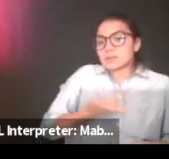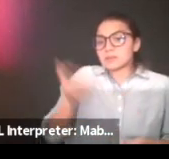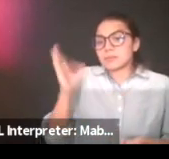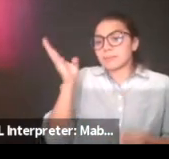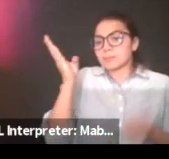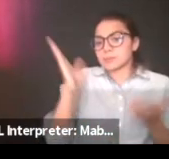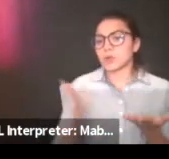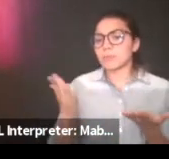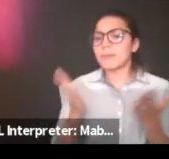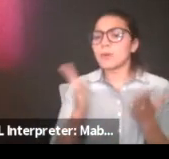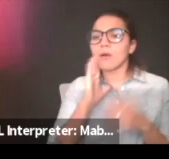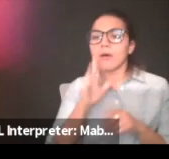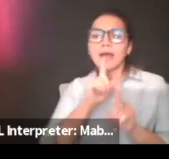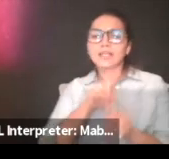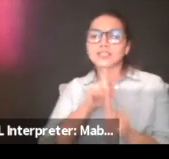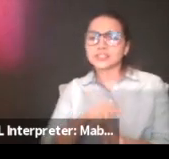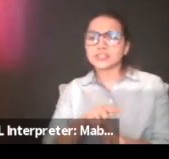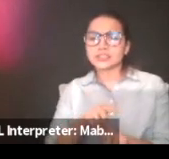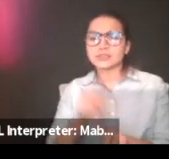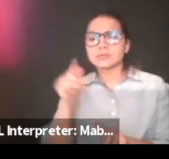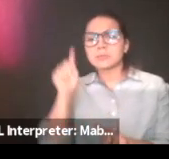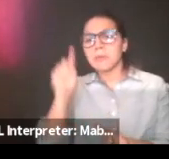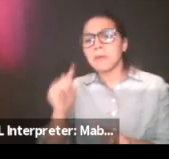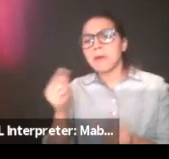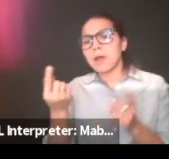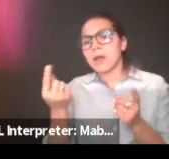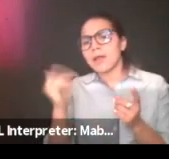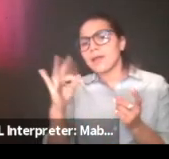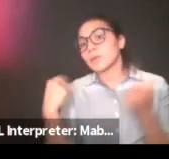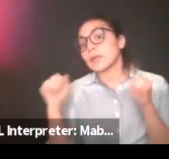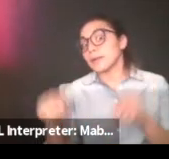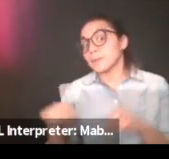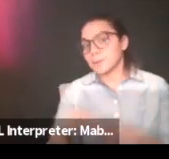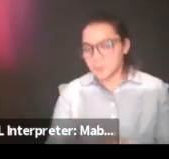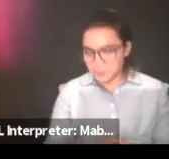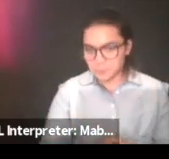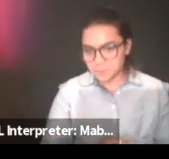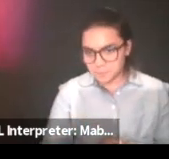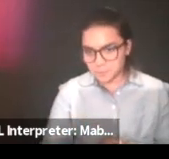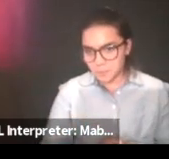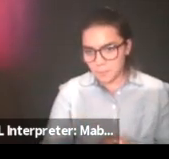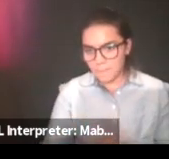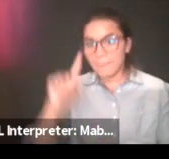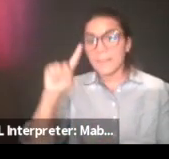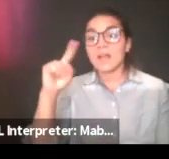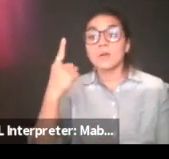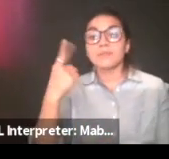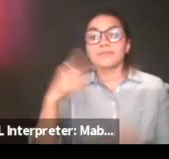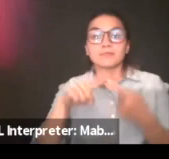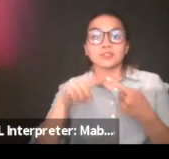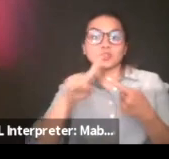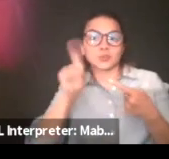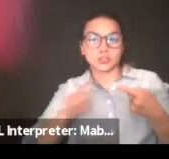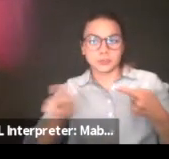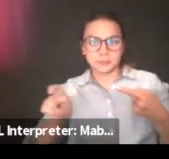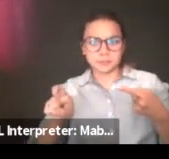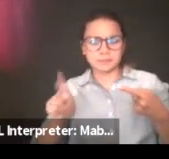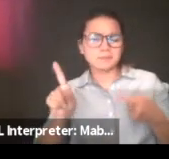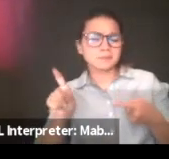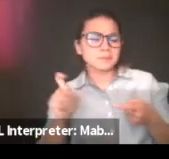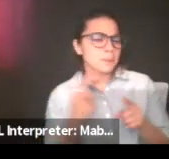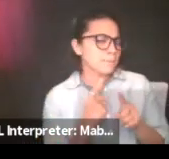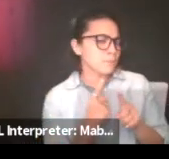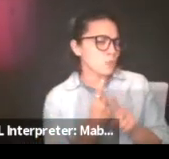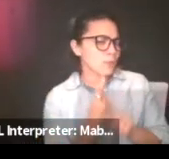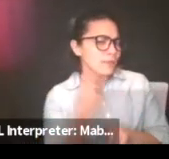them. So the first question is it appropriate for the state to have